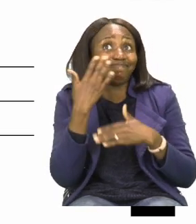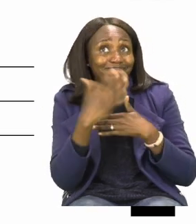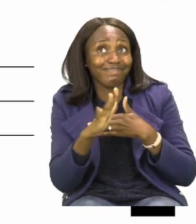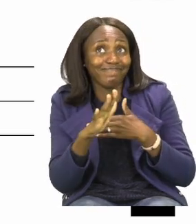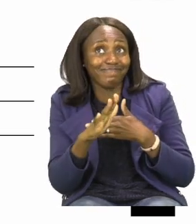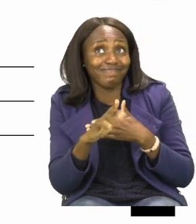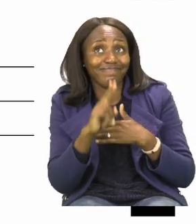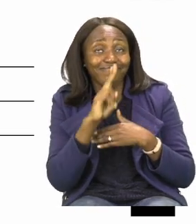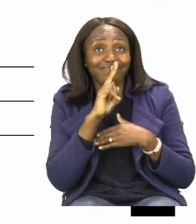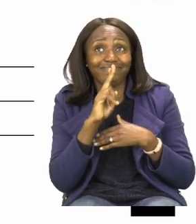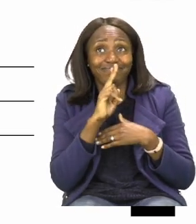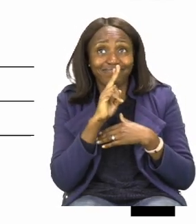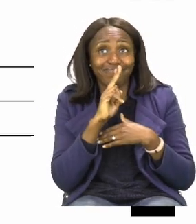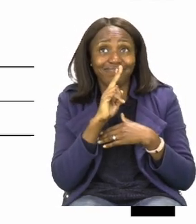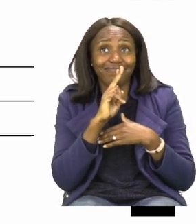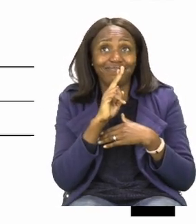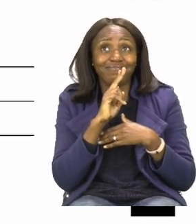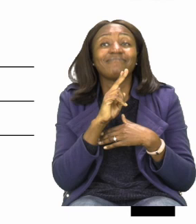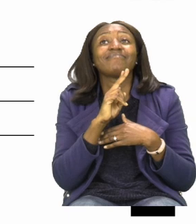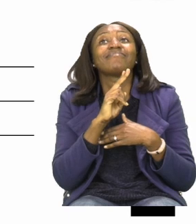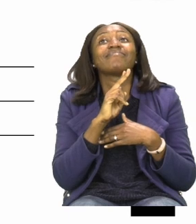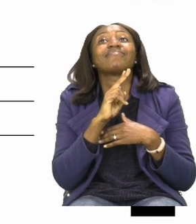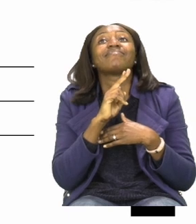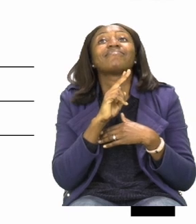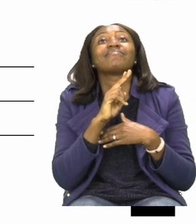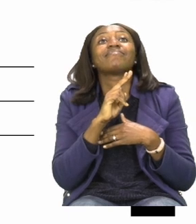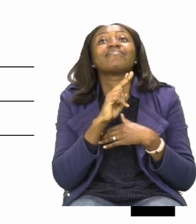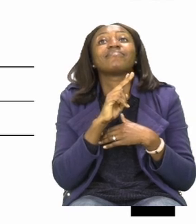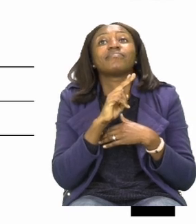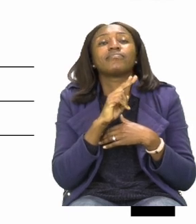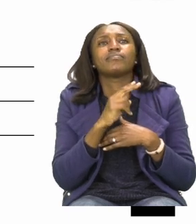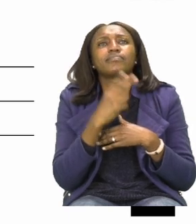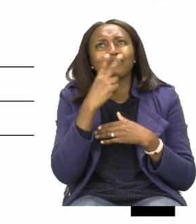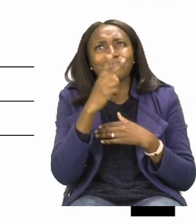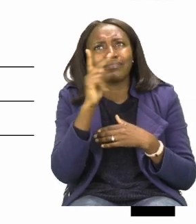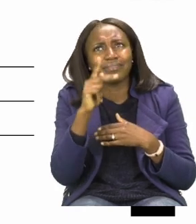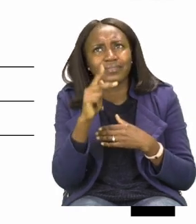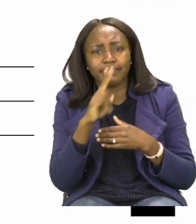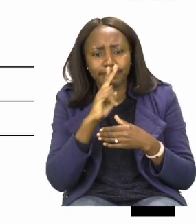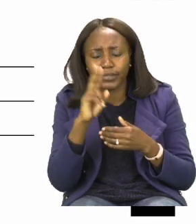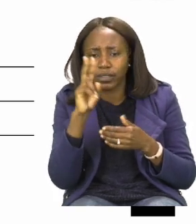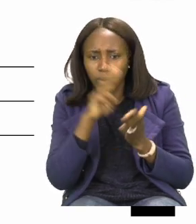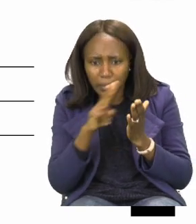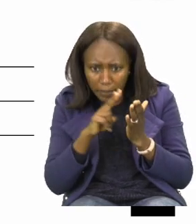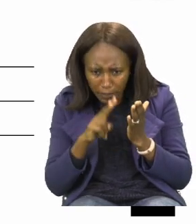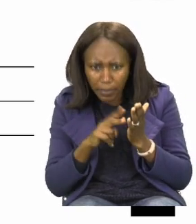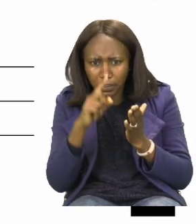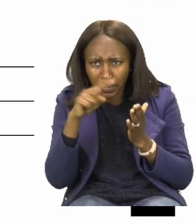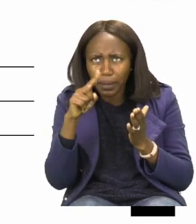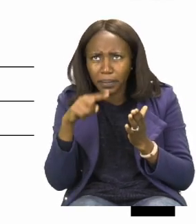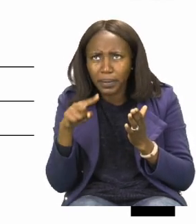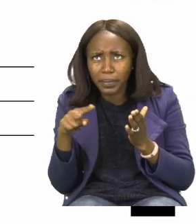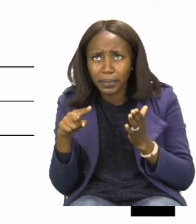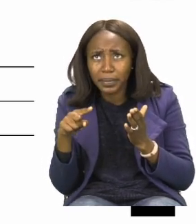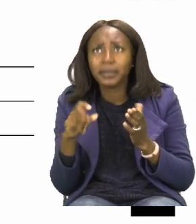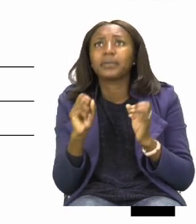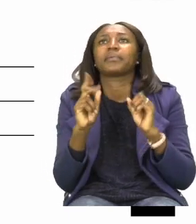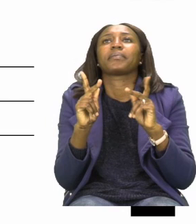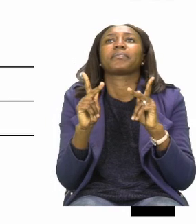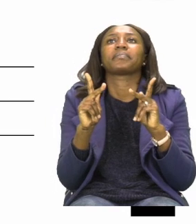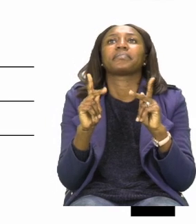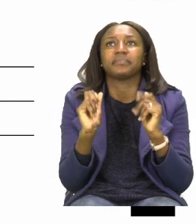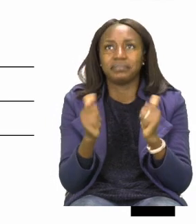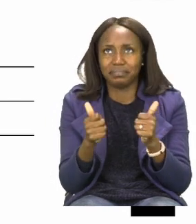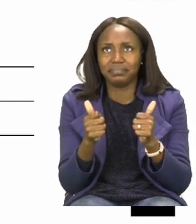boys and girls, you are going to make sure that you read it a third time to see if your